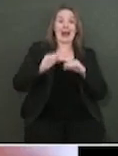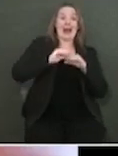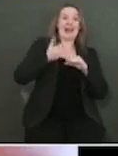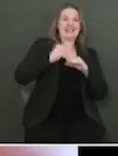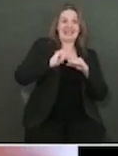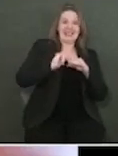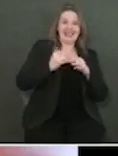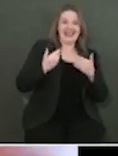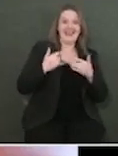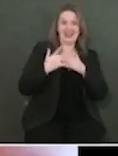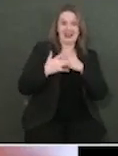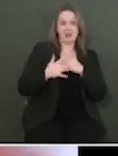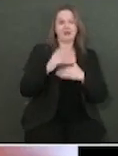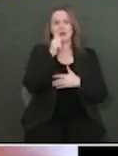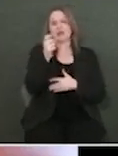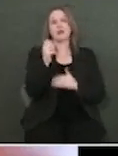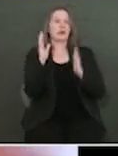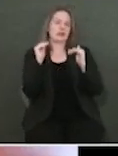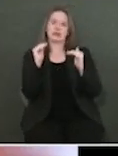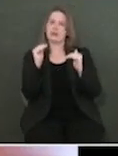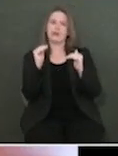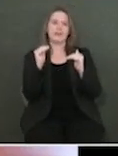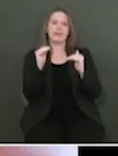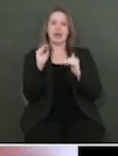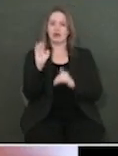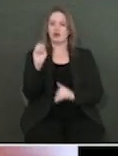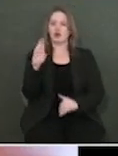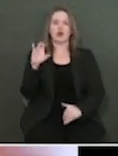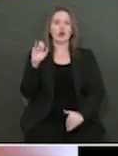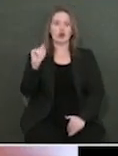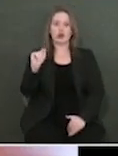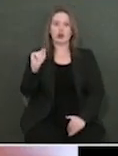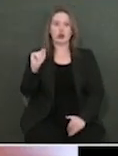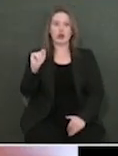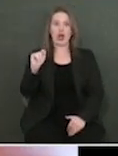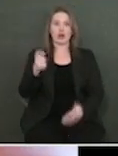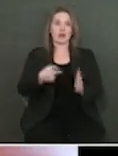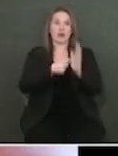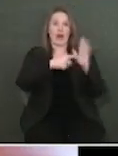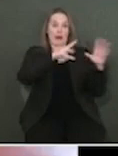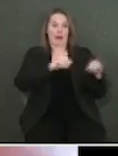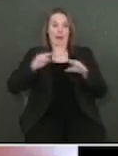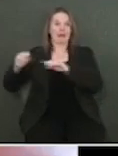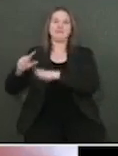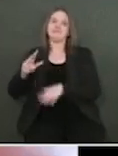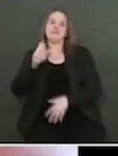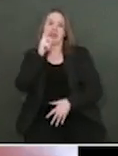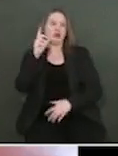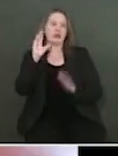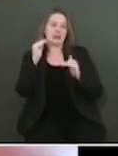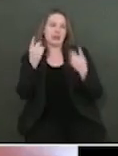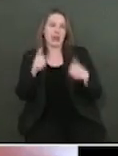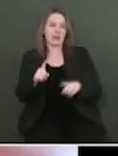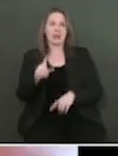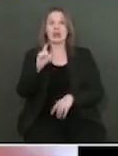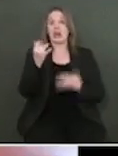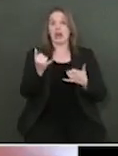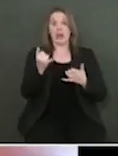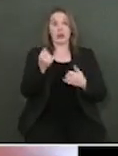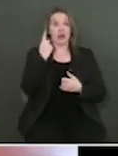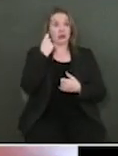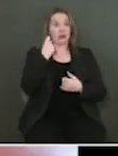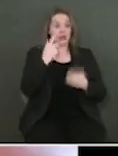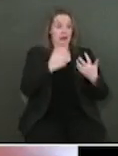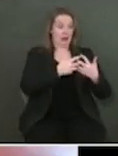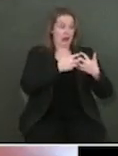that. So I do not expect there to be an ERCOT, load shed event. I mean, obviously, you lose the wrong plant or the wrong transmission